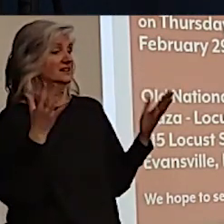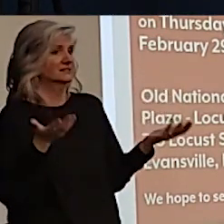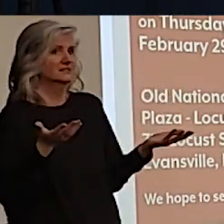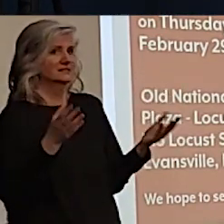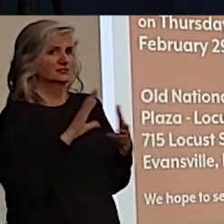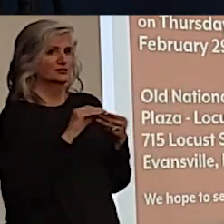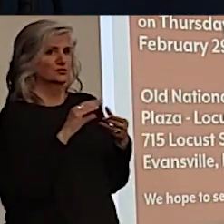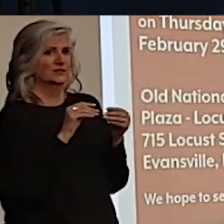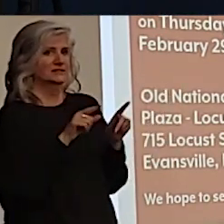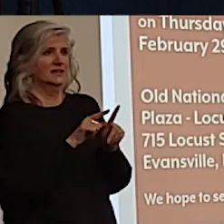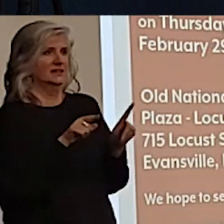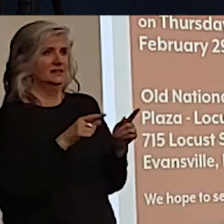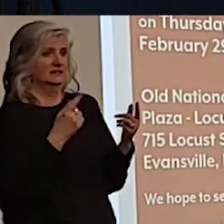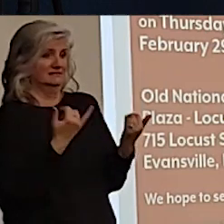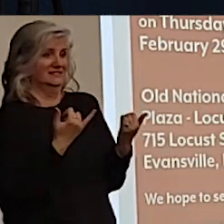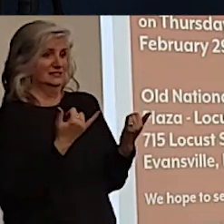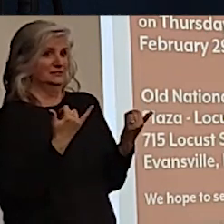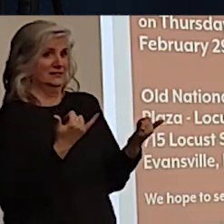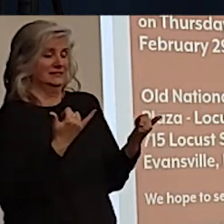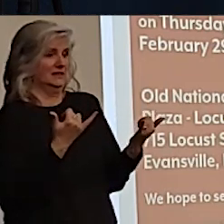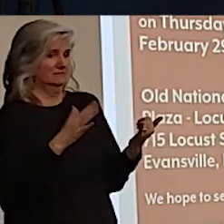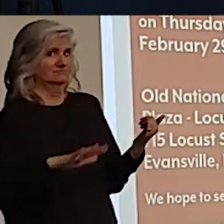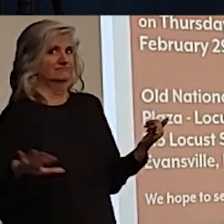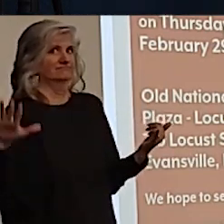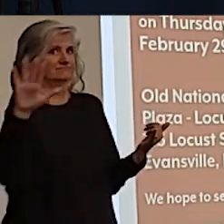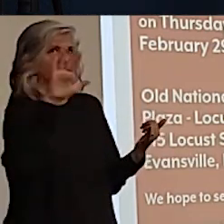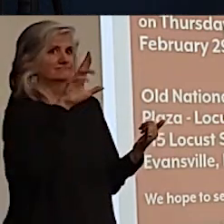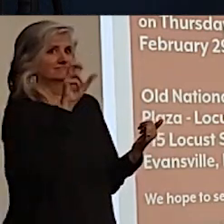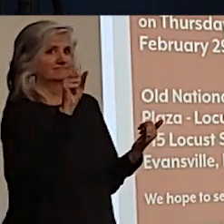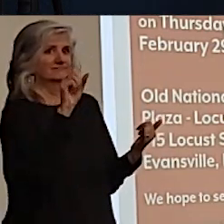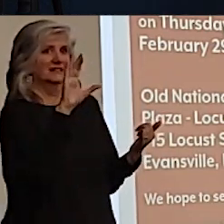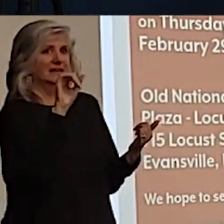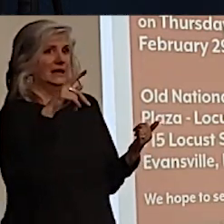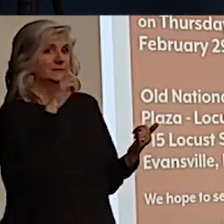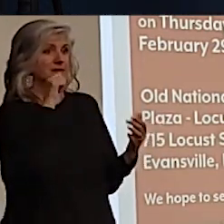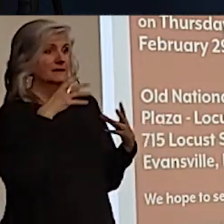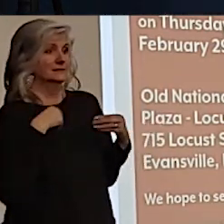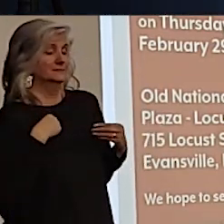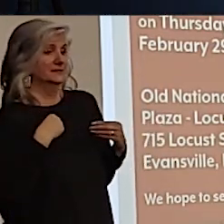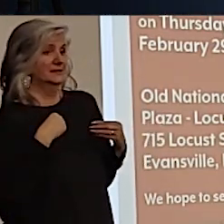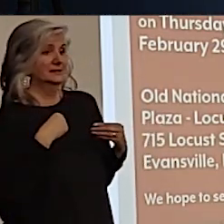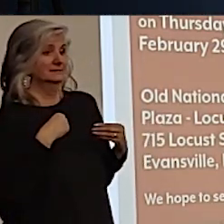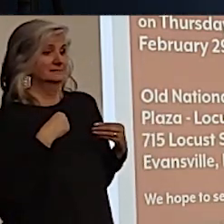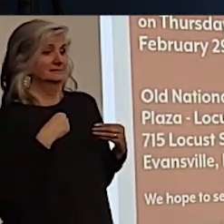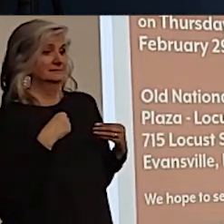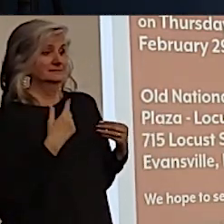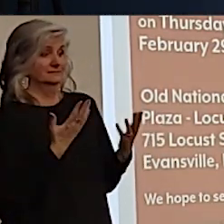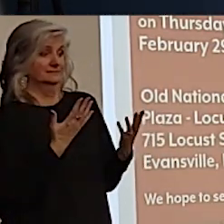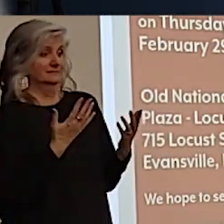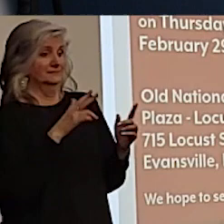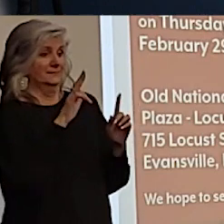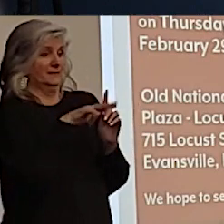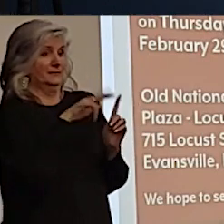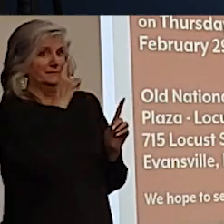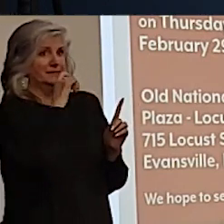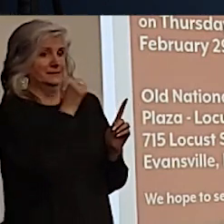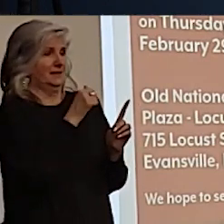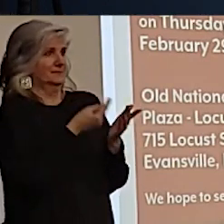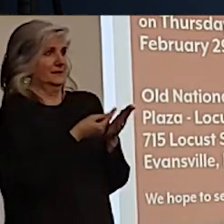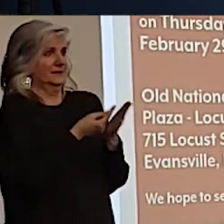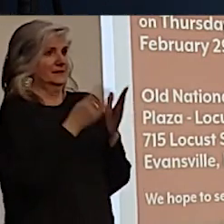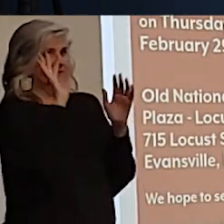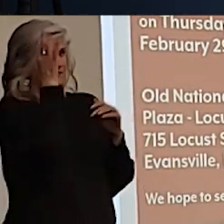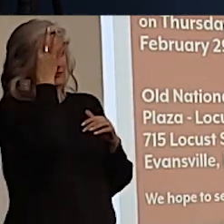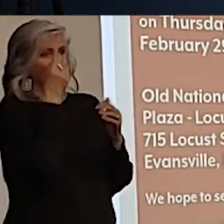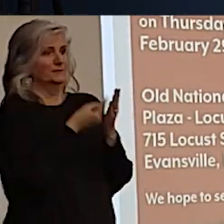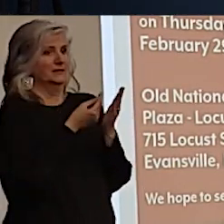like this right now across the country. CAPE's not taking applications because they're out of money. There's no federal money,